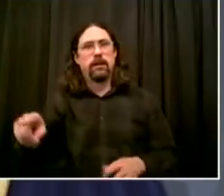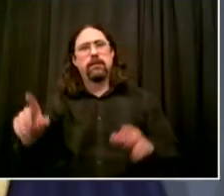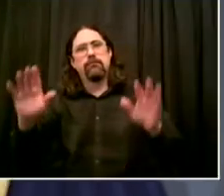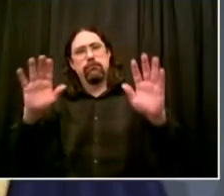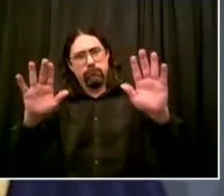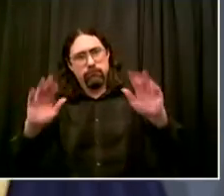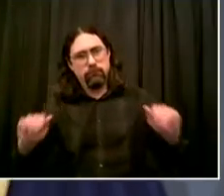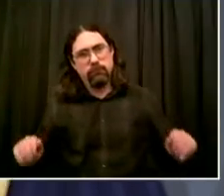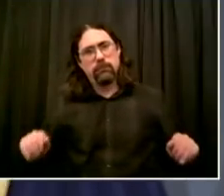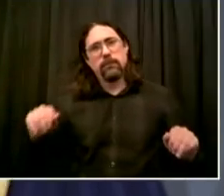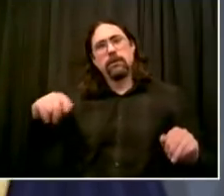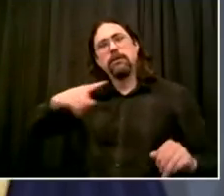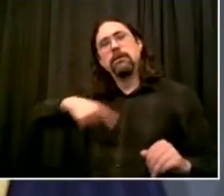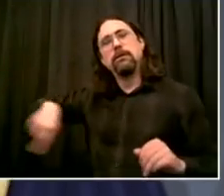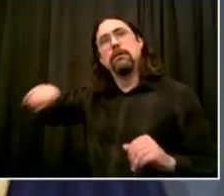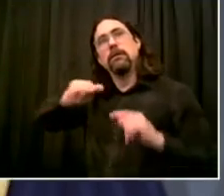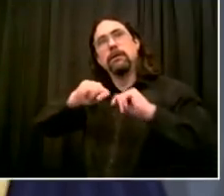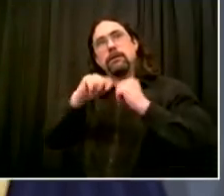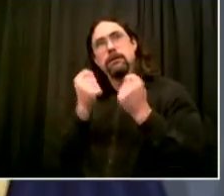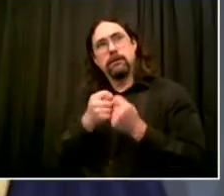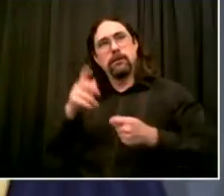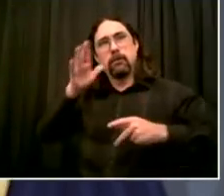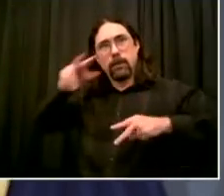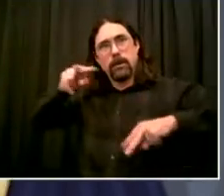The next is Abu from Bangla Patrika.